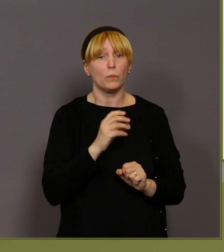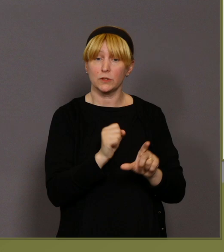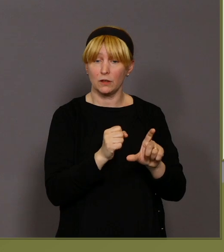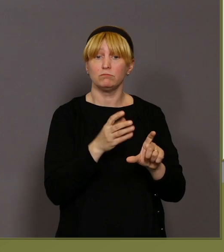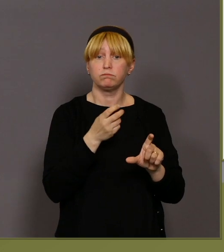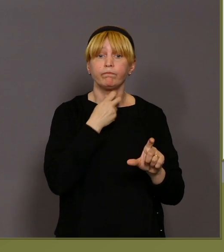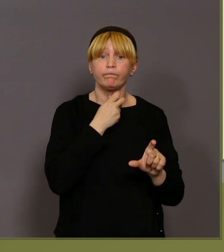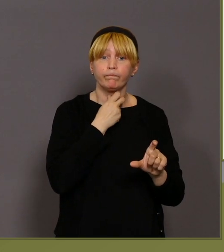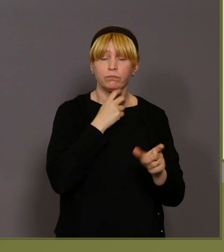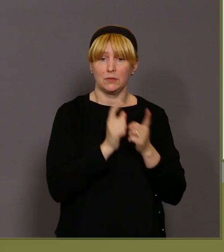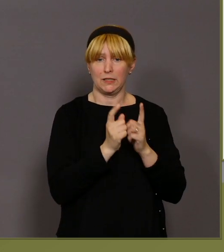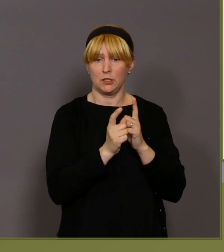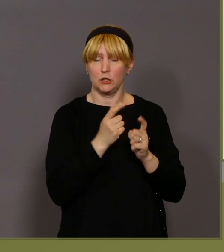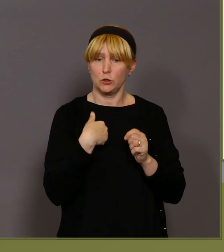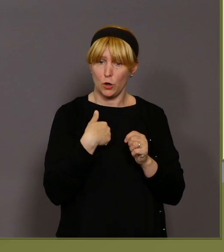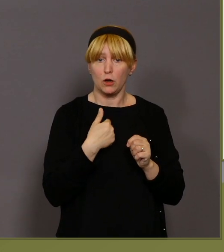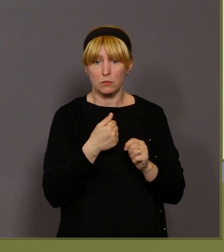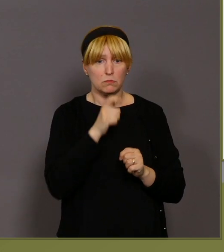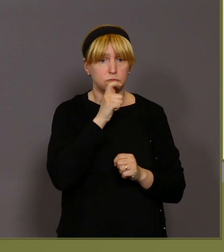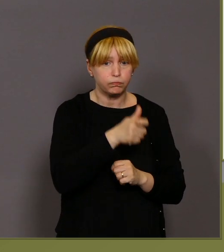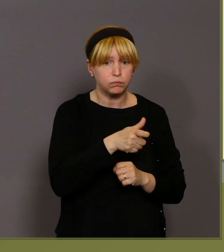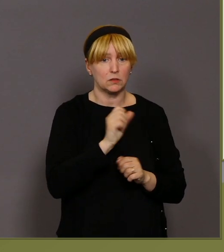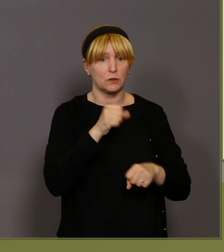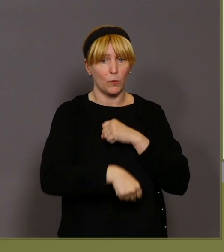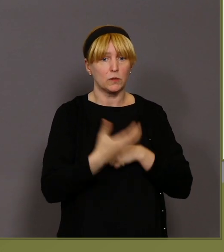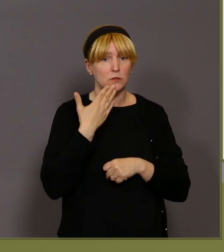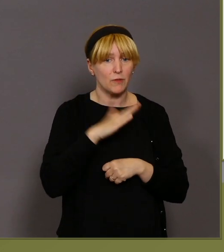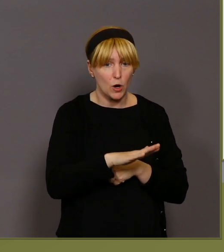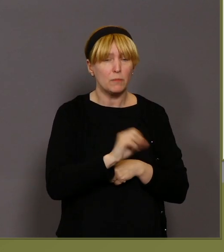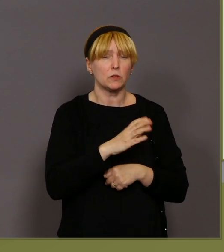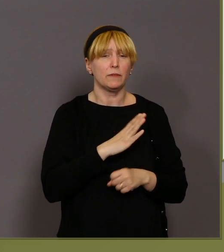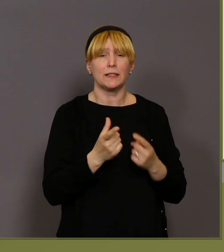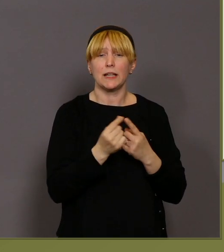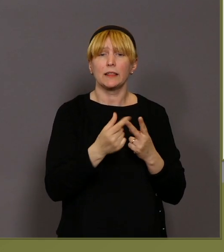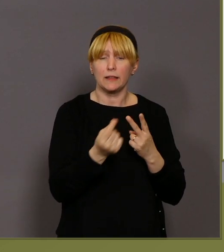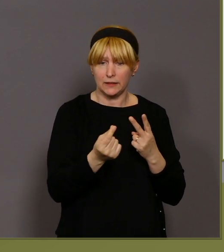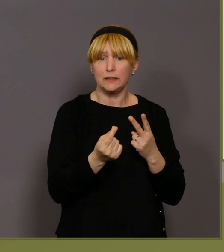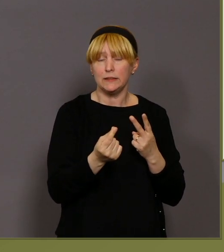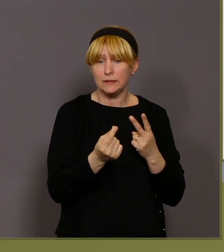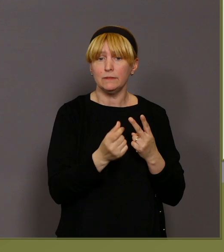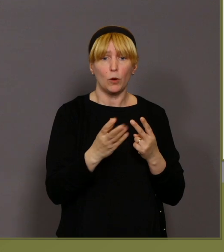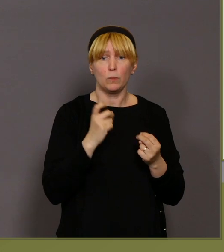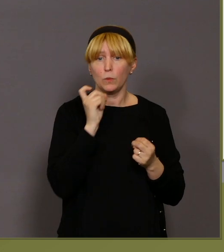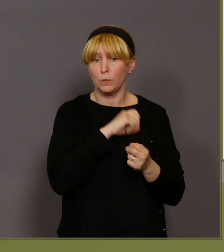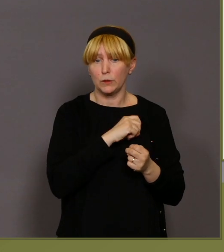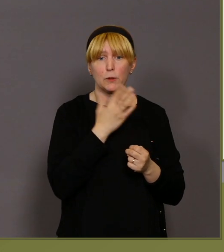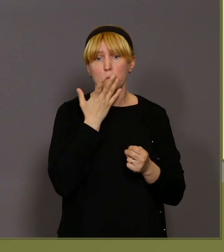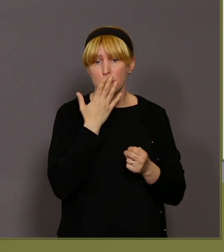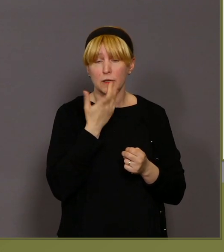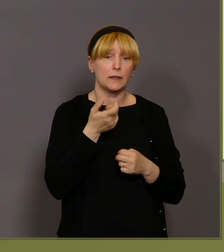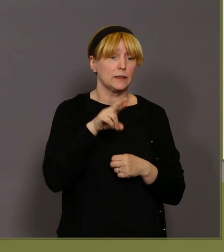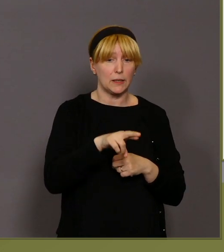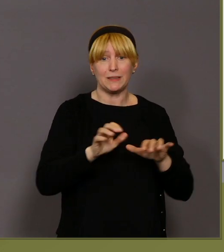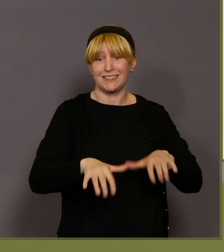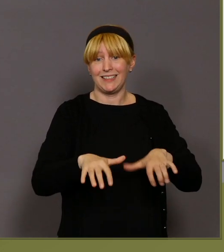so if you require the user to talk, then there must be an alternative for that. For example,